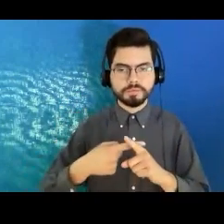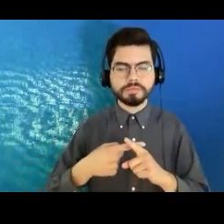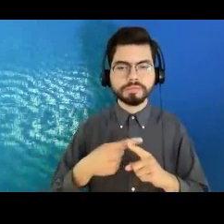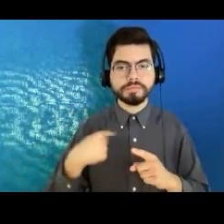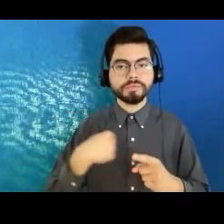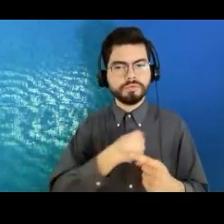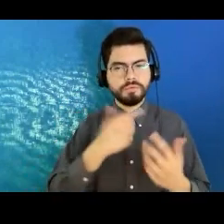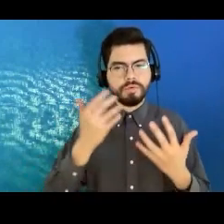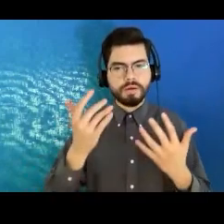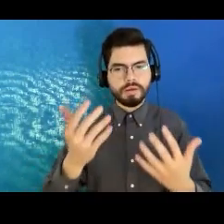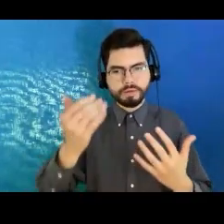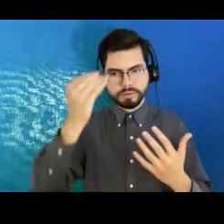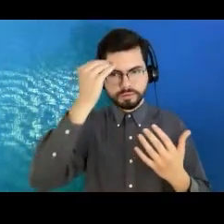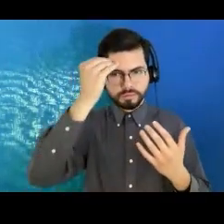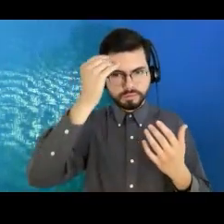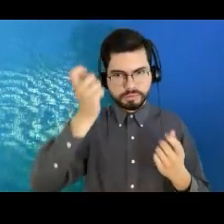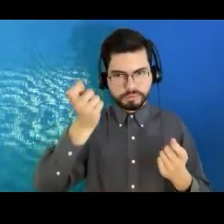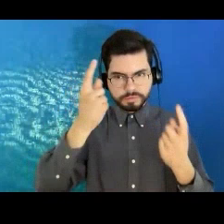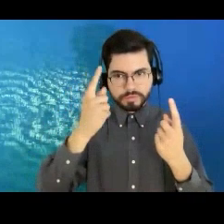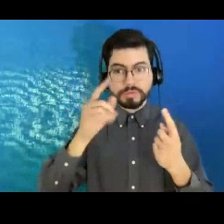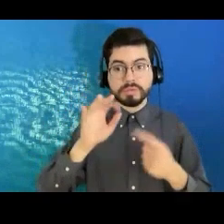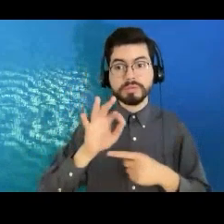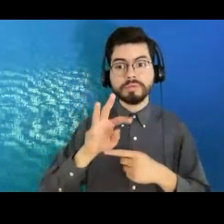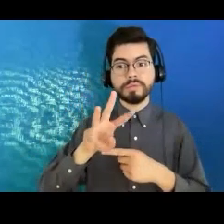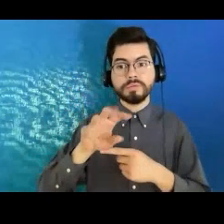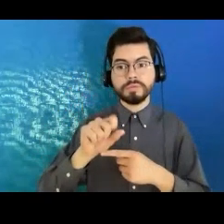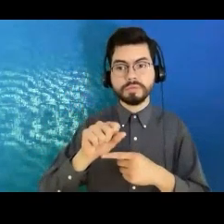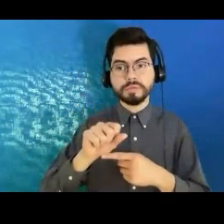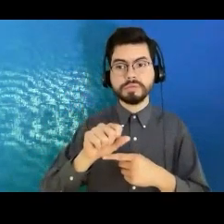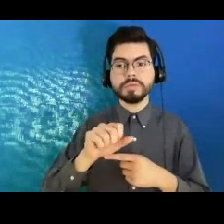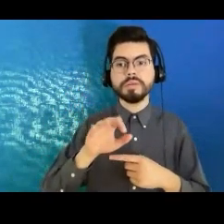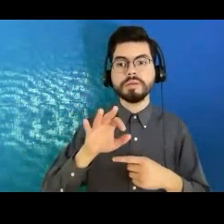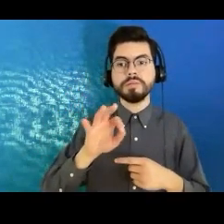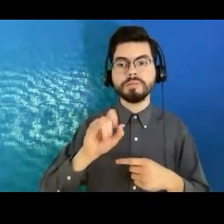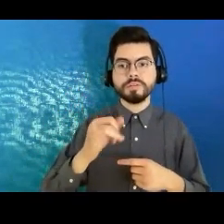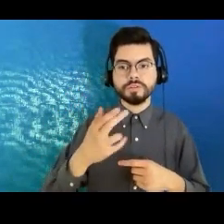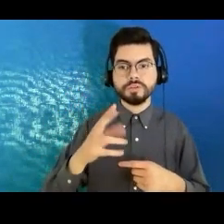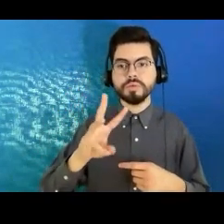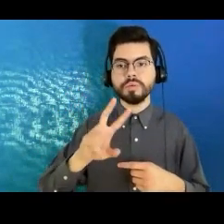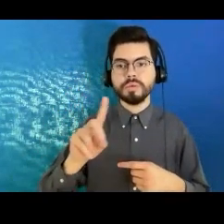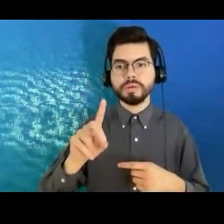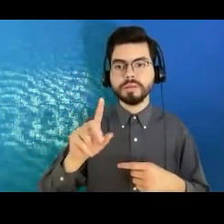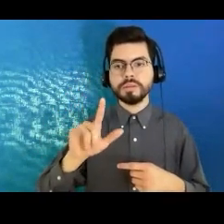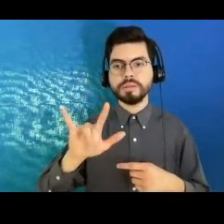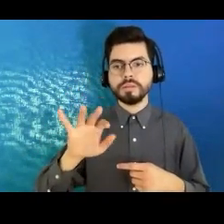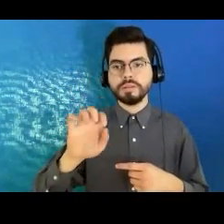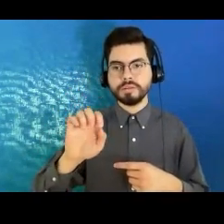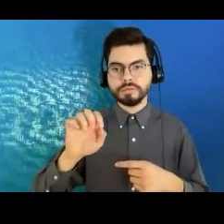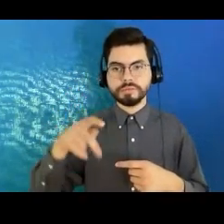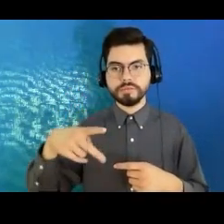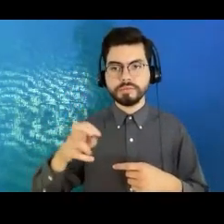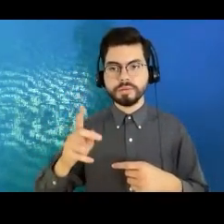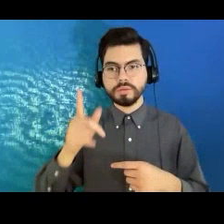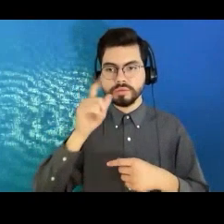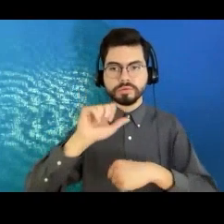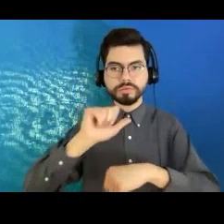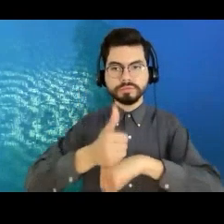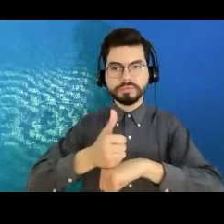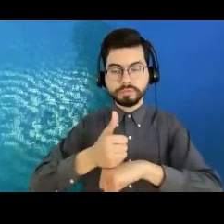and understand what Fish, Wildlife and Parks is going to propose that will go to the commission for consideration. And we